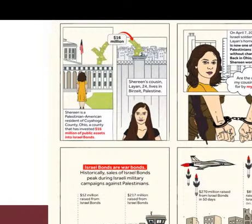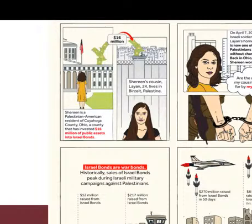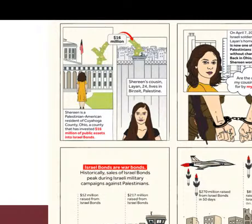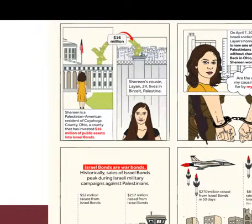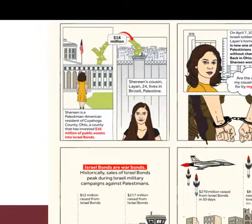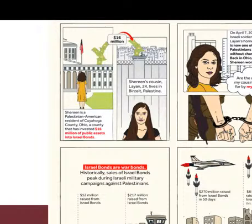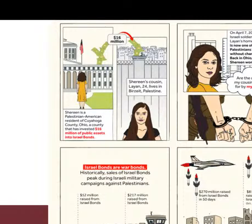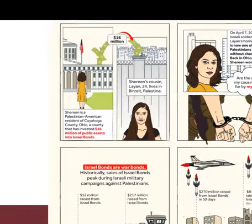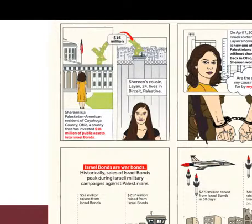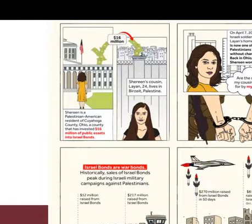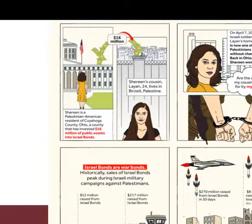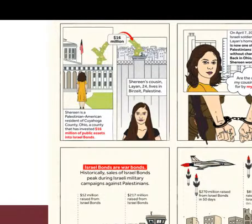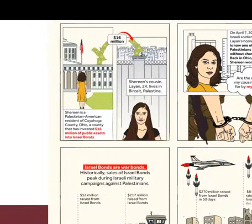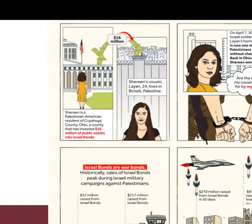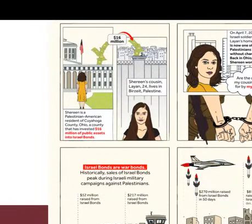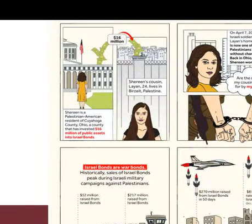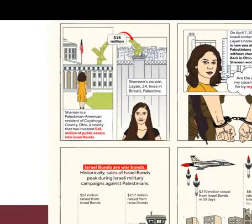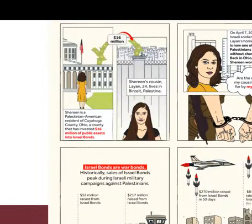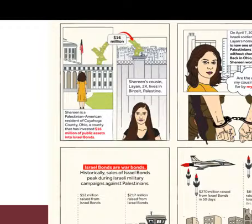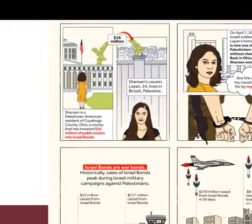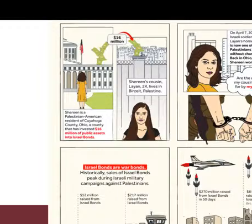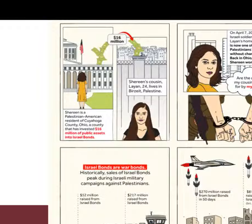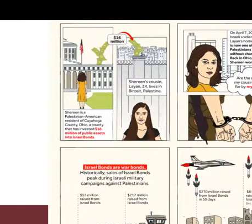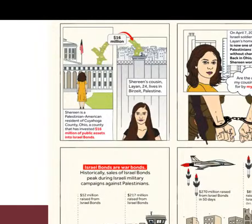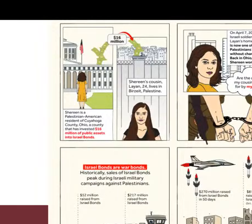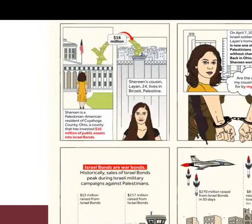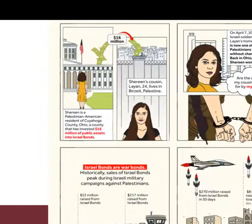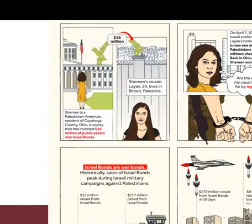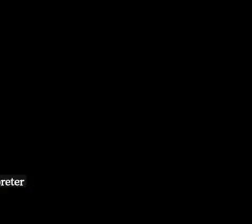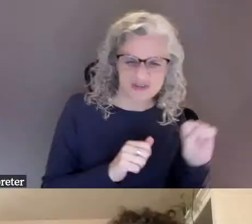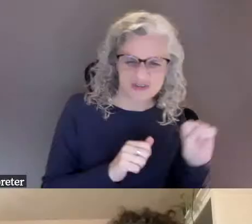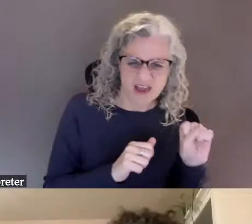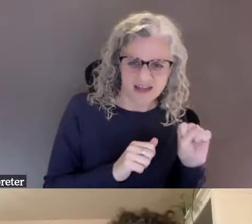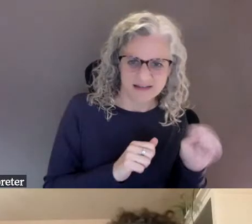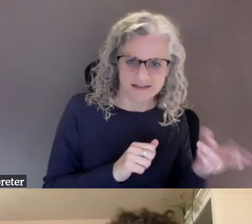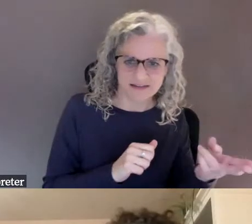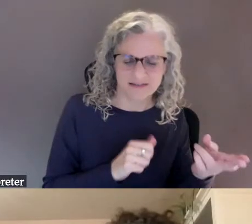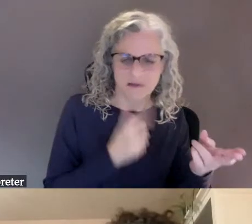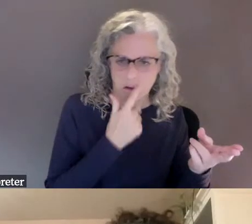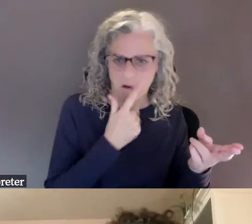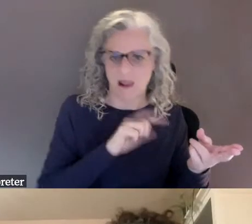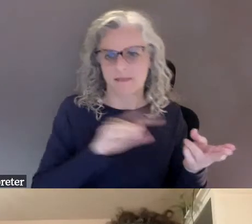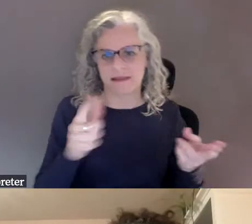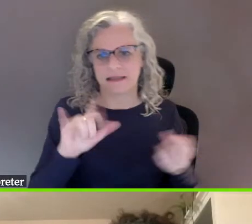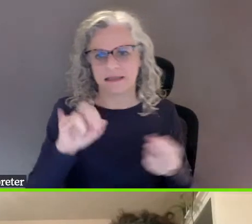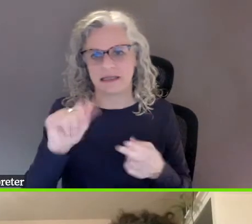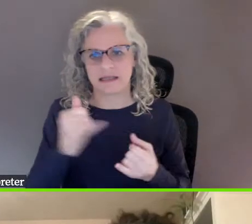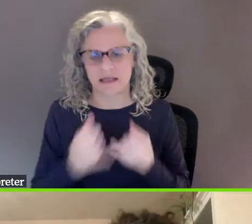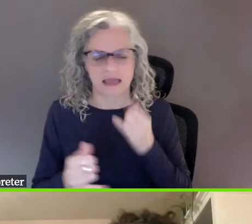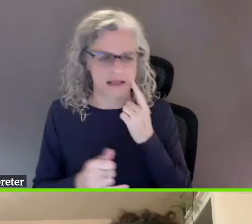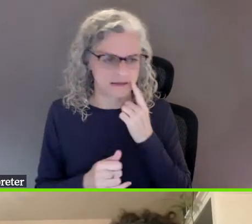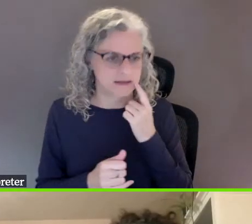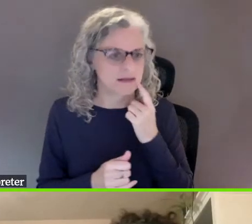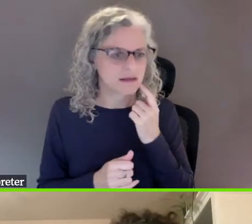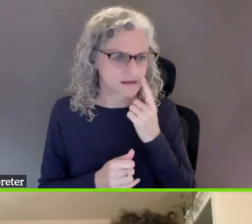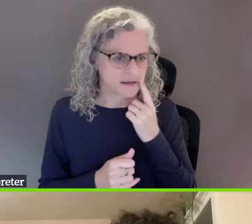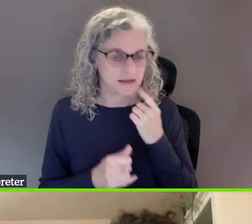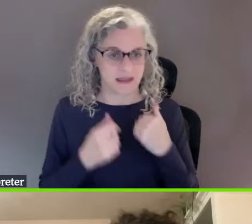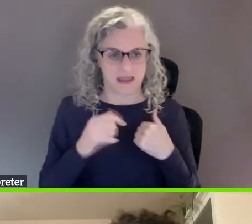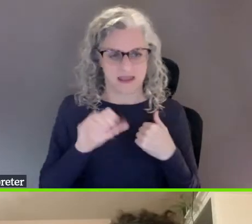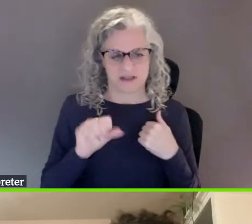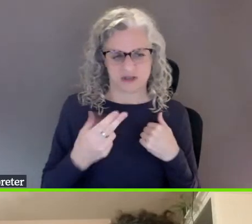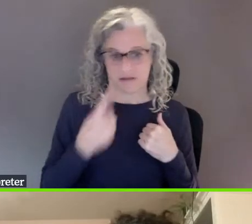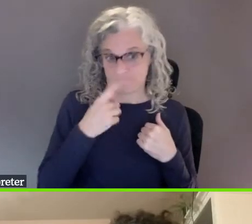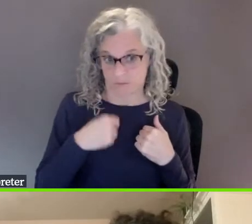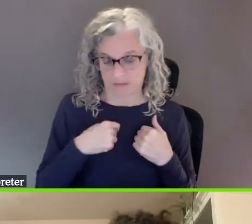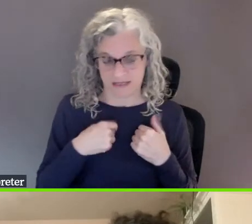efforts? And maybe we can actually start with you, Shahnaz, this time, and then close out with Lydia. Yeah, for me, the biggest lesson